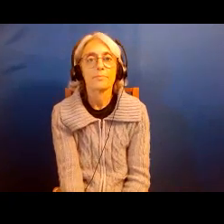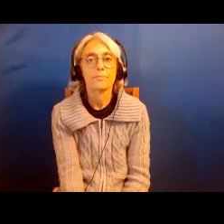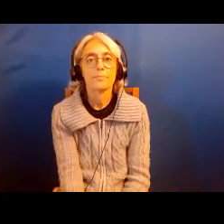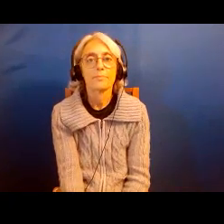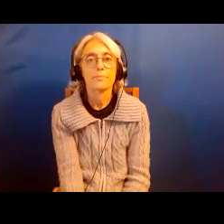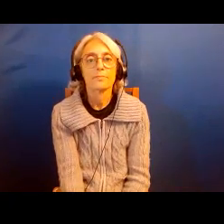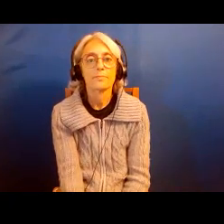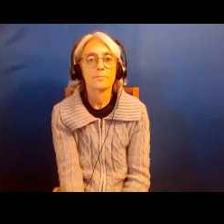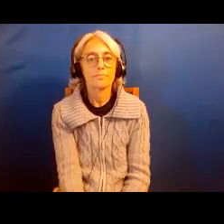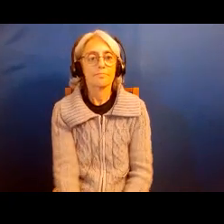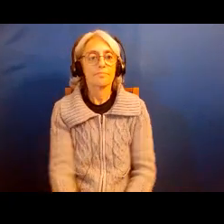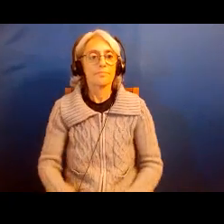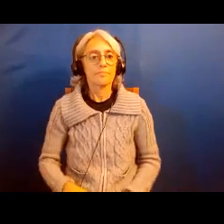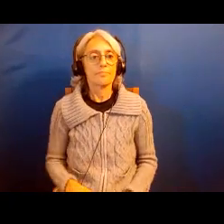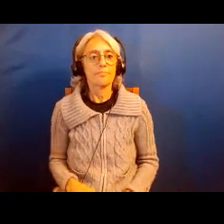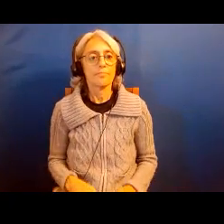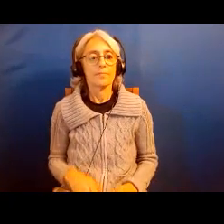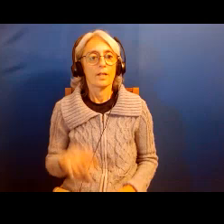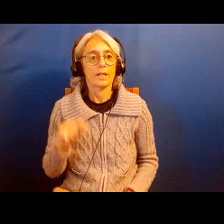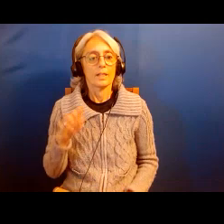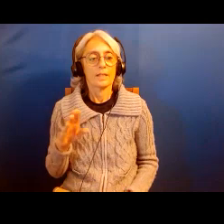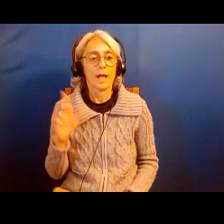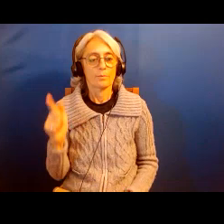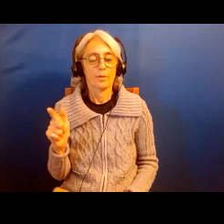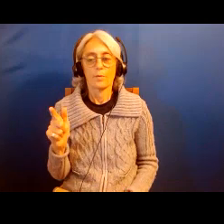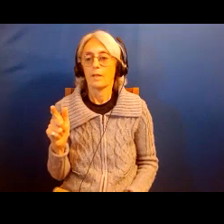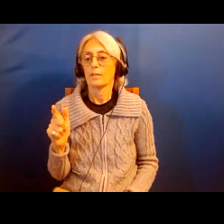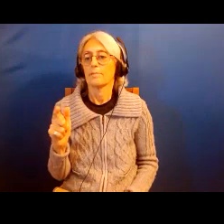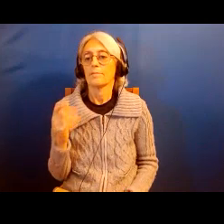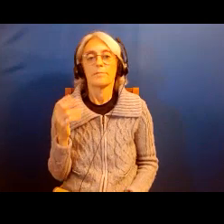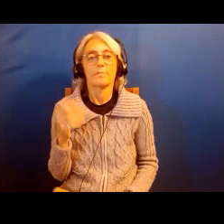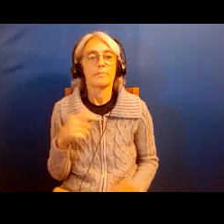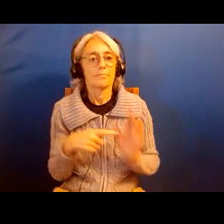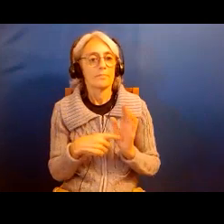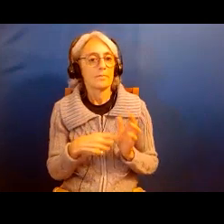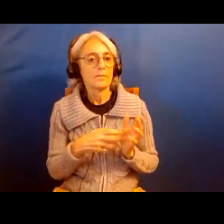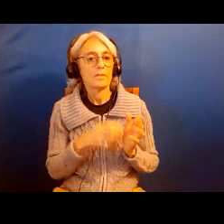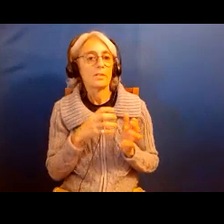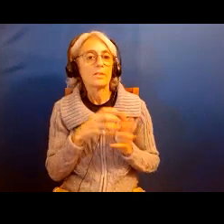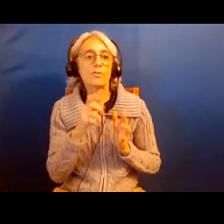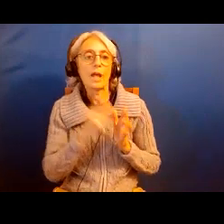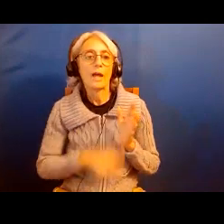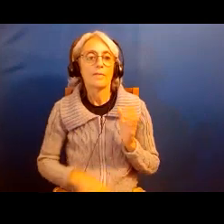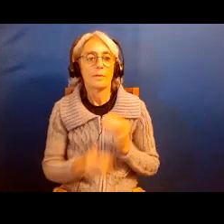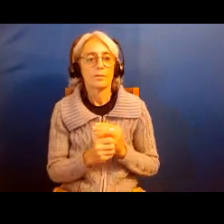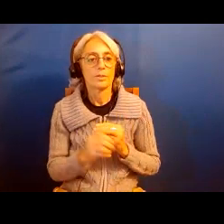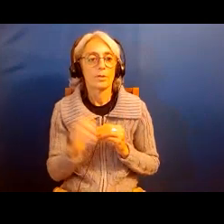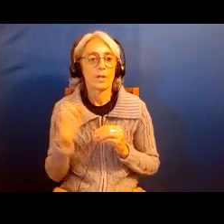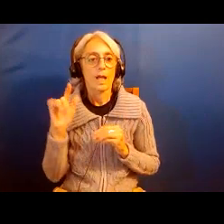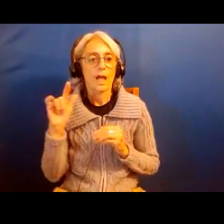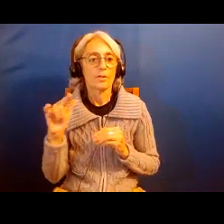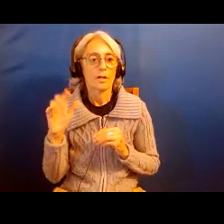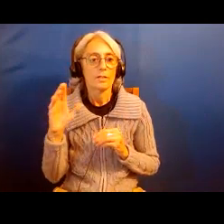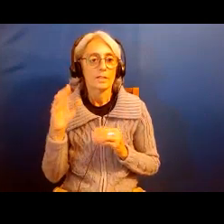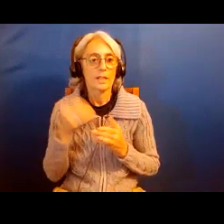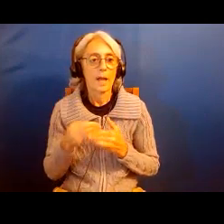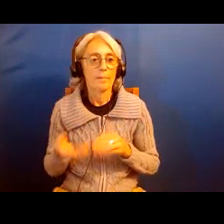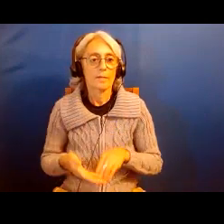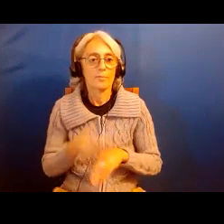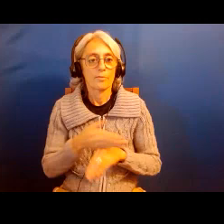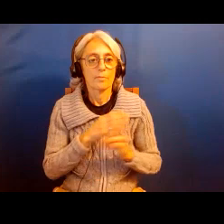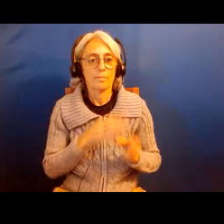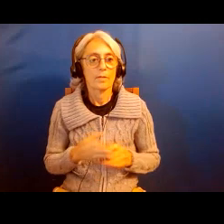tab 21 is an information item presenting the draft amendment to the Aeronautics Capital Improvement Plan ranking